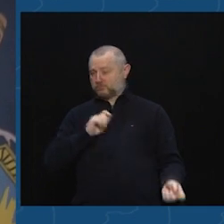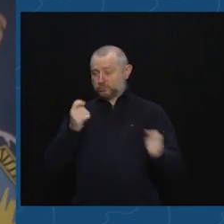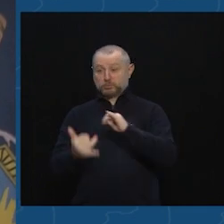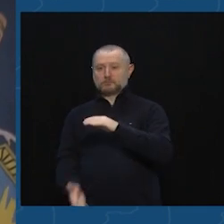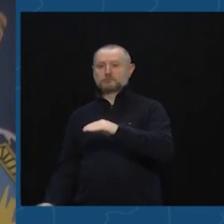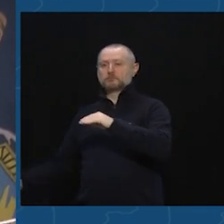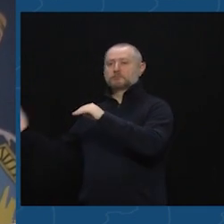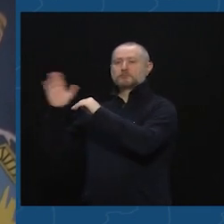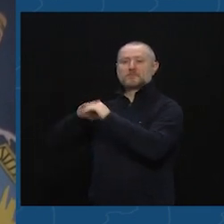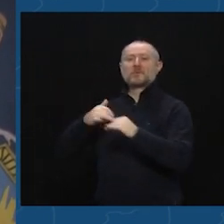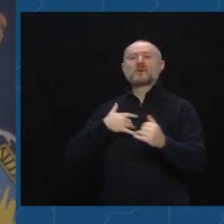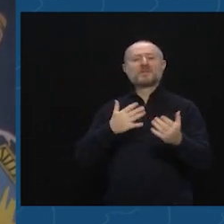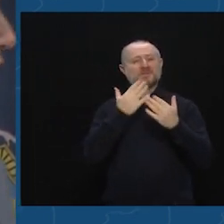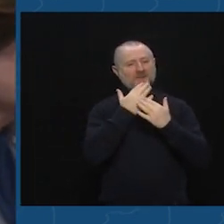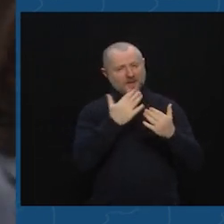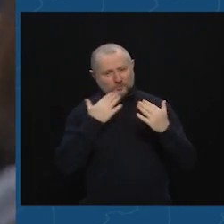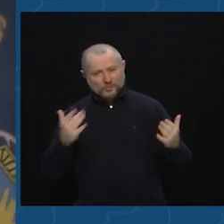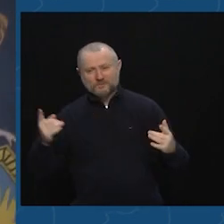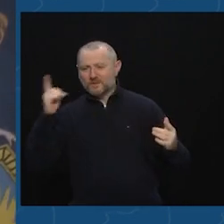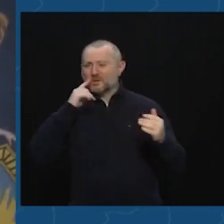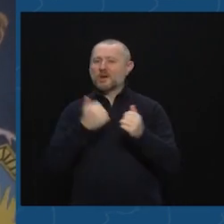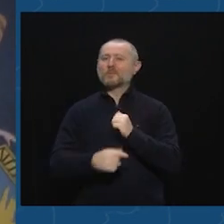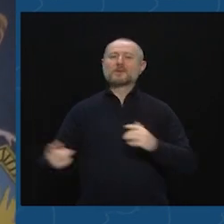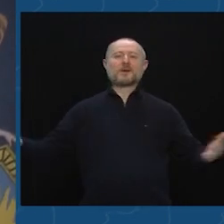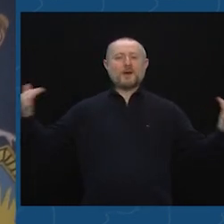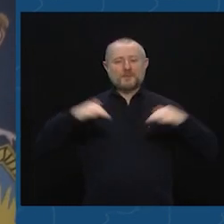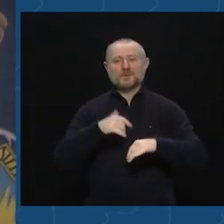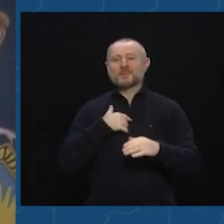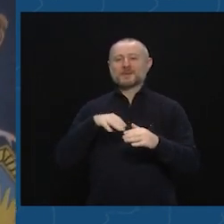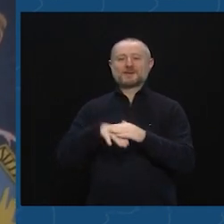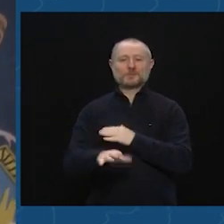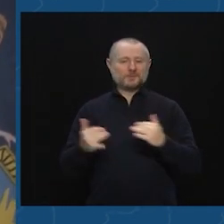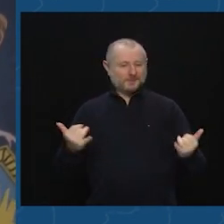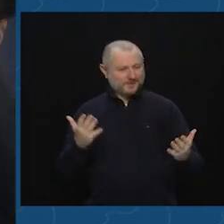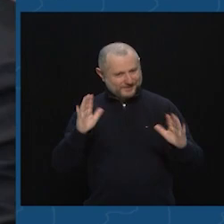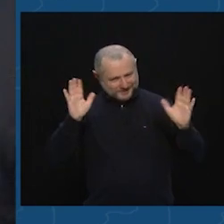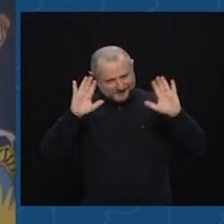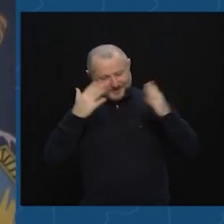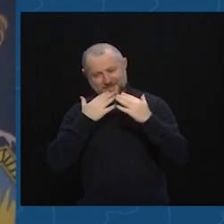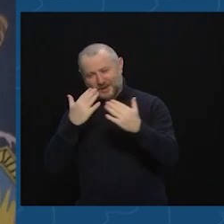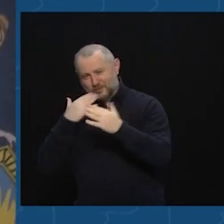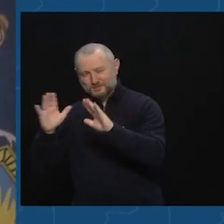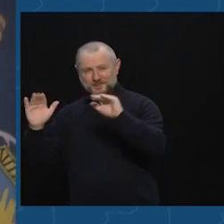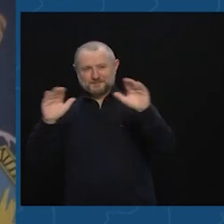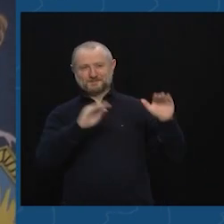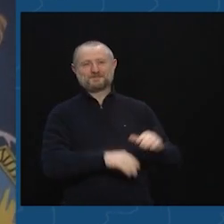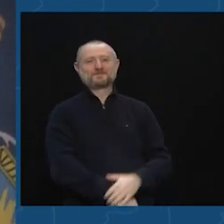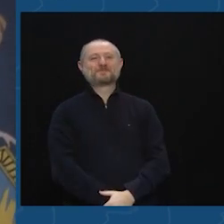coming out today. Publicly release the transcripts of what they recommend? We'll be happy to share information, absolutely.